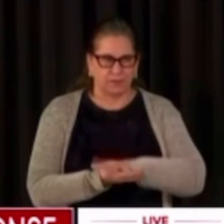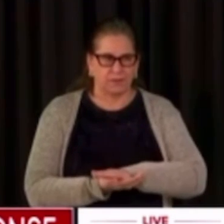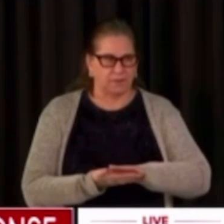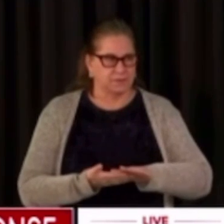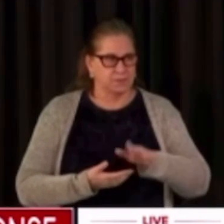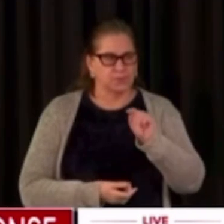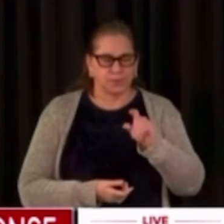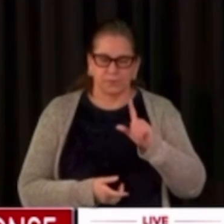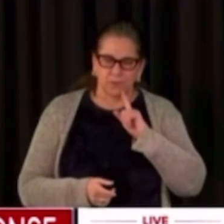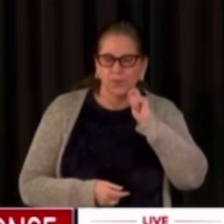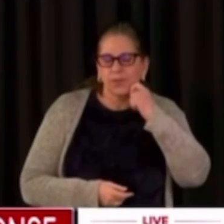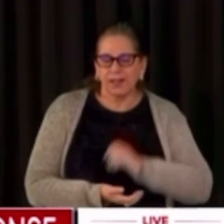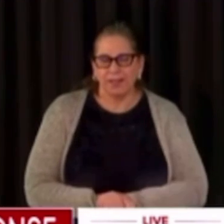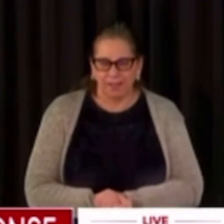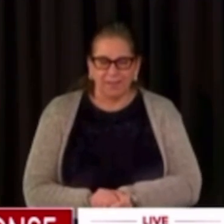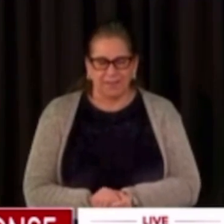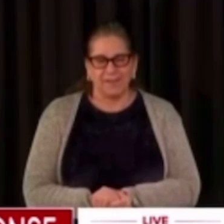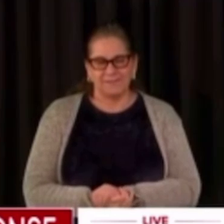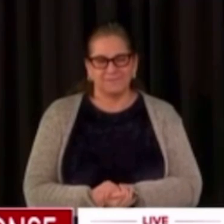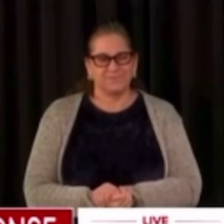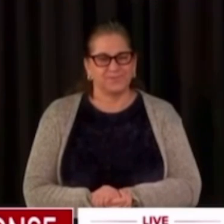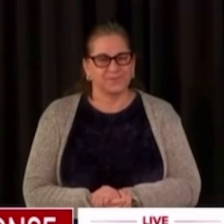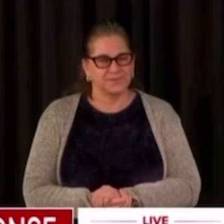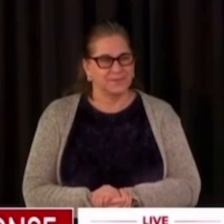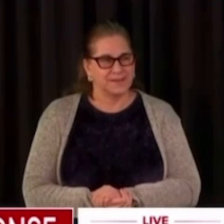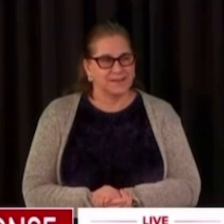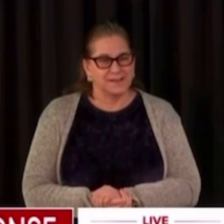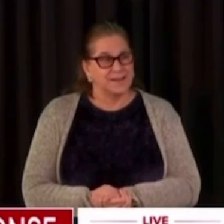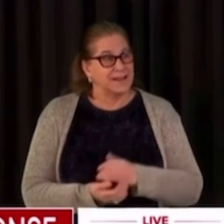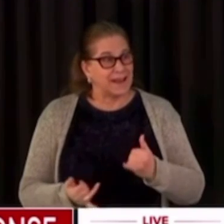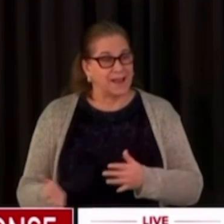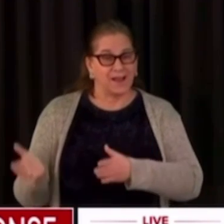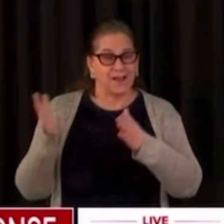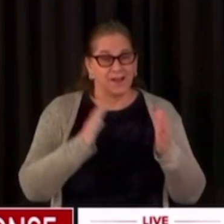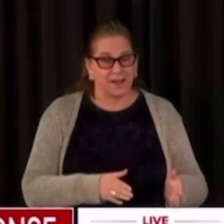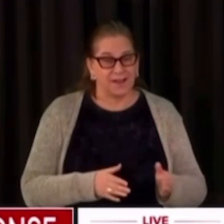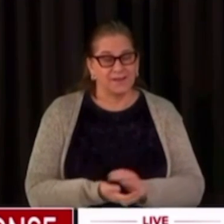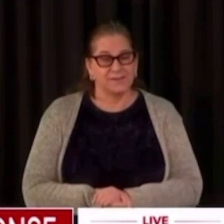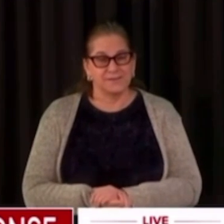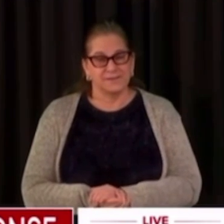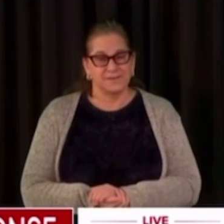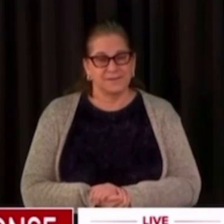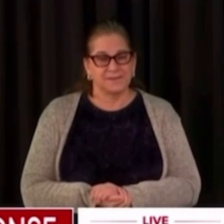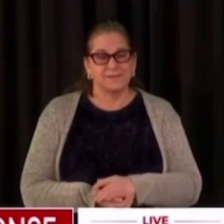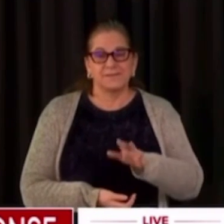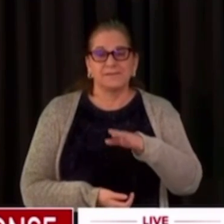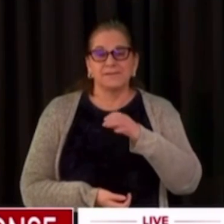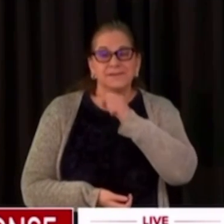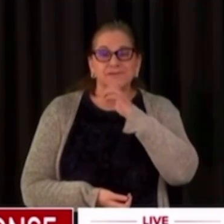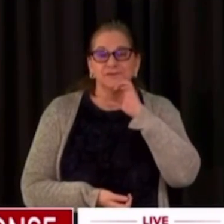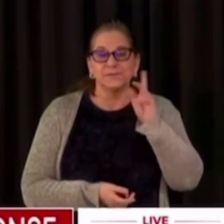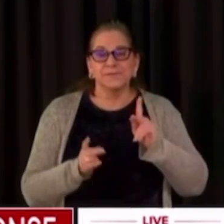You want to introduce? So now we have a few seniors in our community who have already